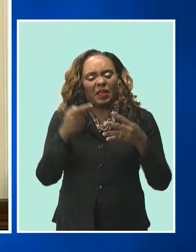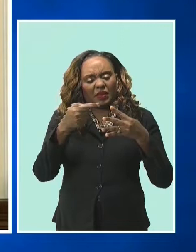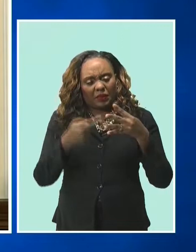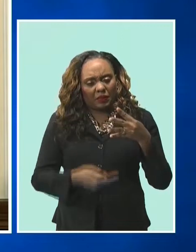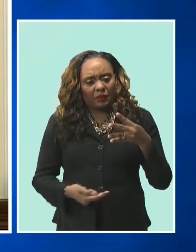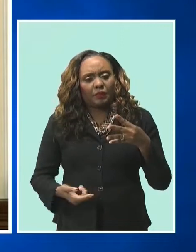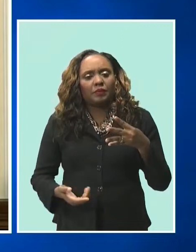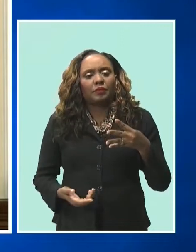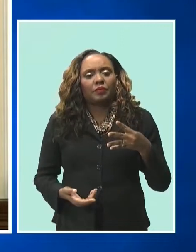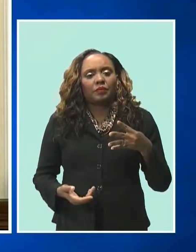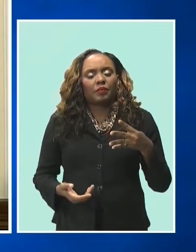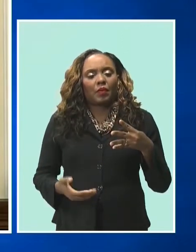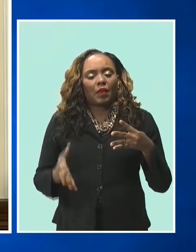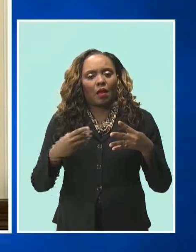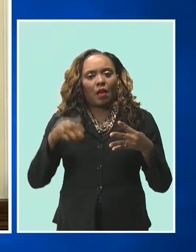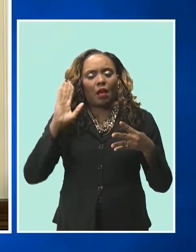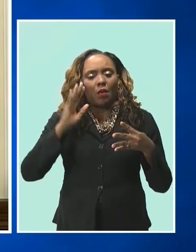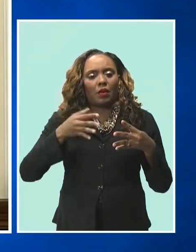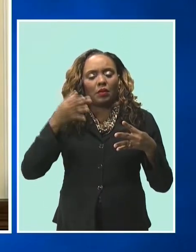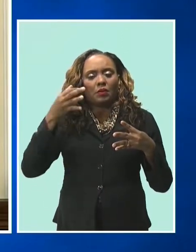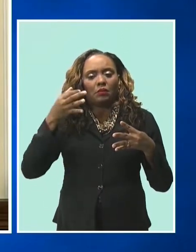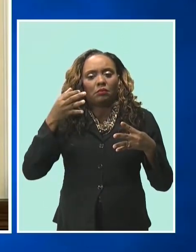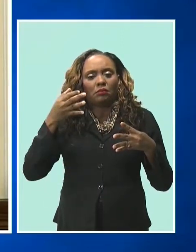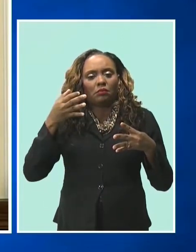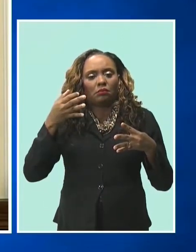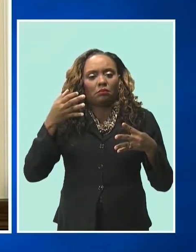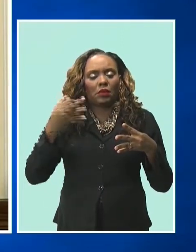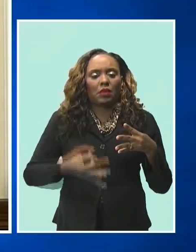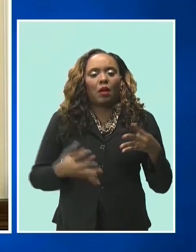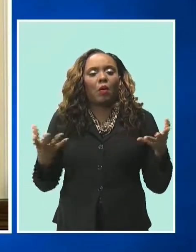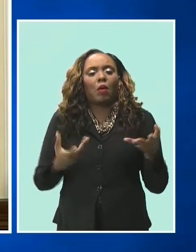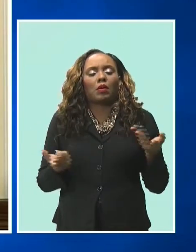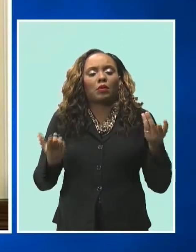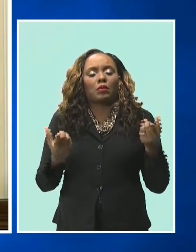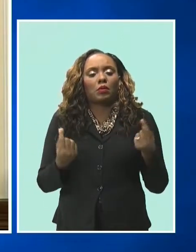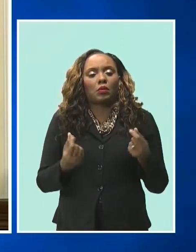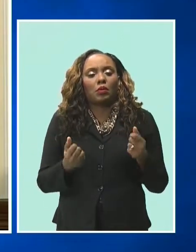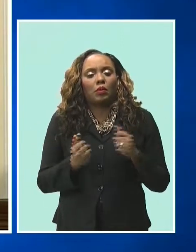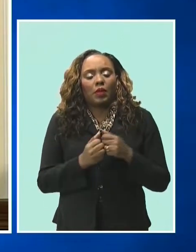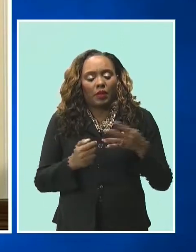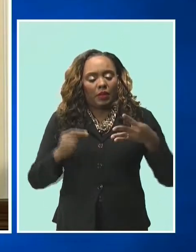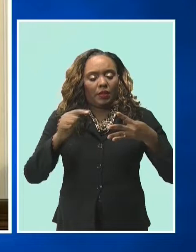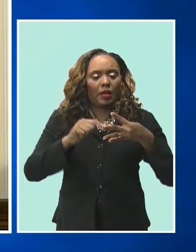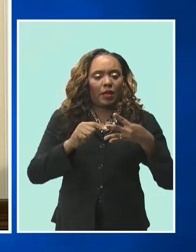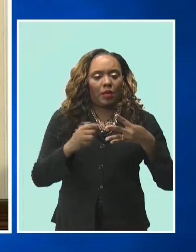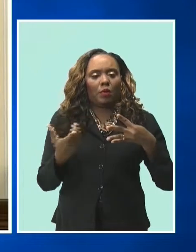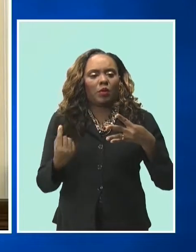or rather be the impetus for certain actions from the various stakeholders.